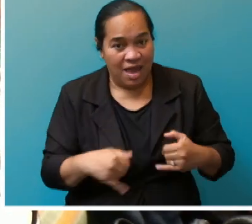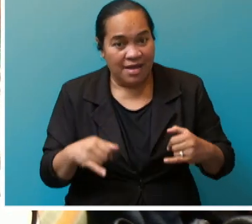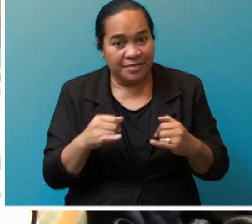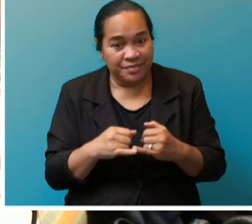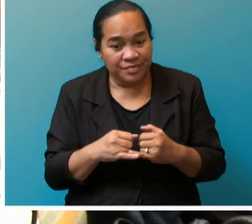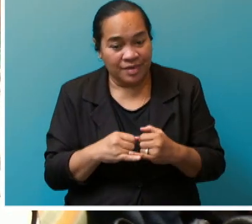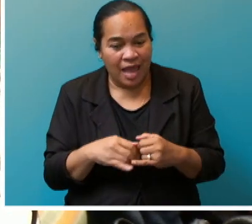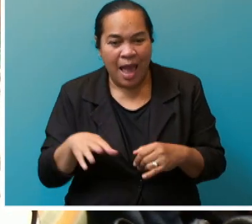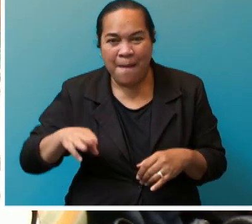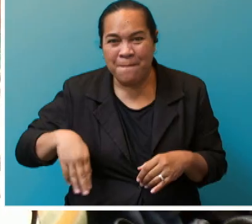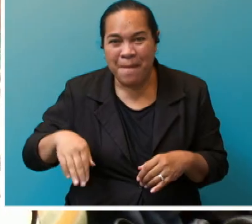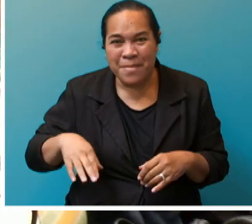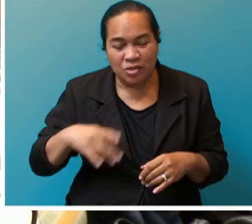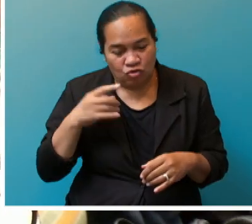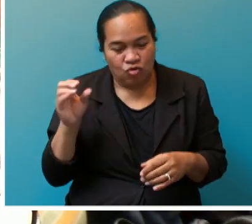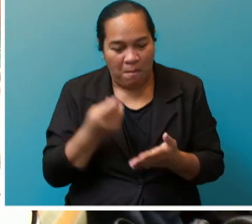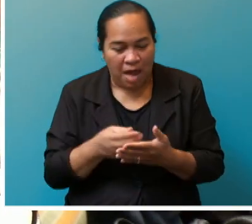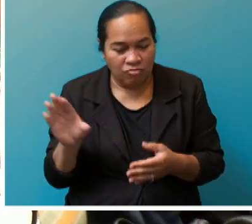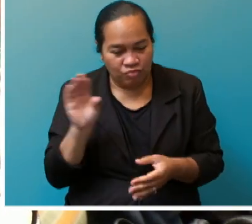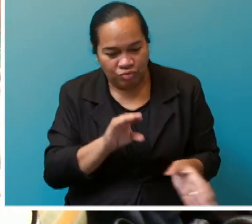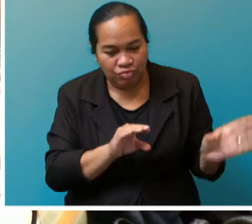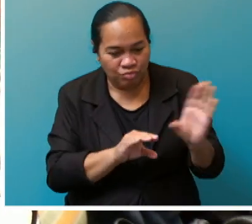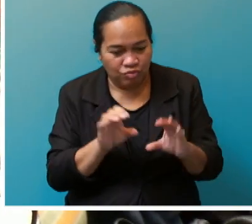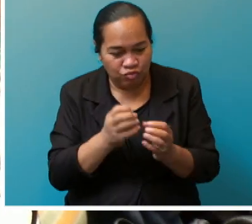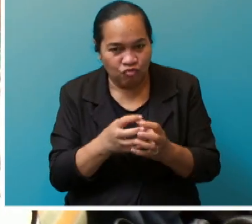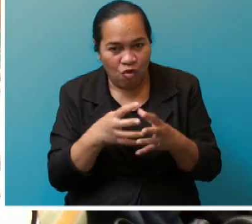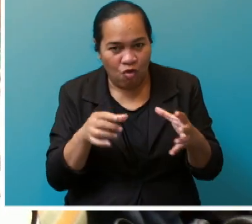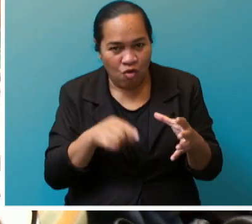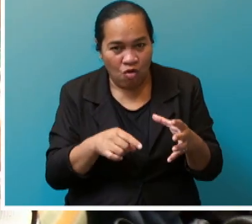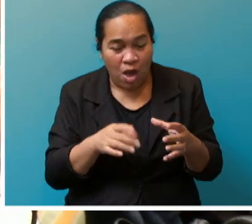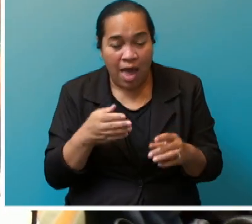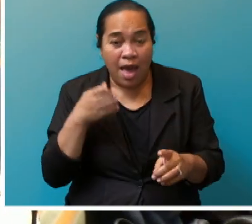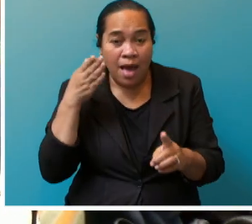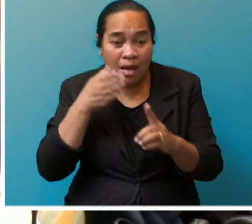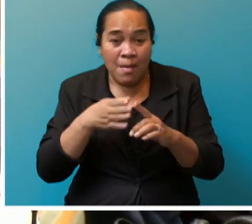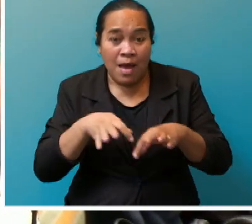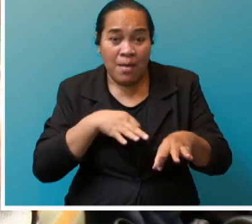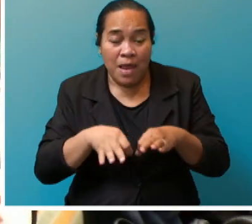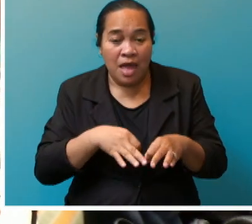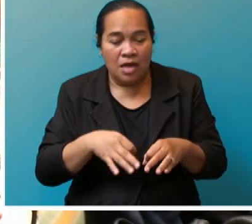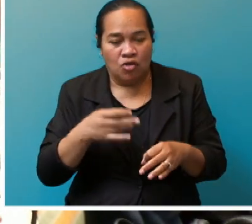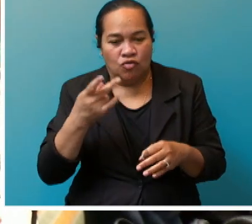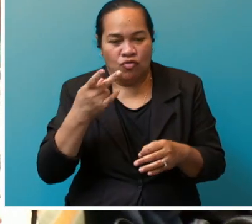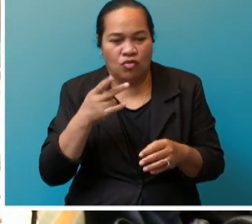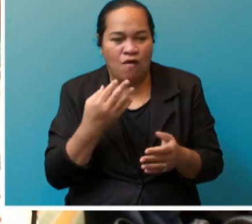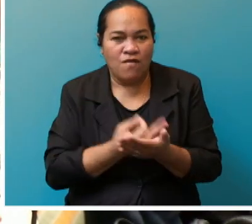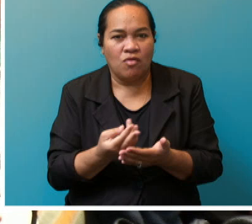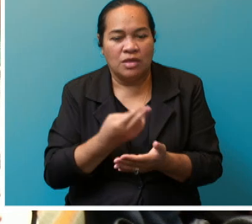foreign members. The aim is to raise $500 million USD by 2026 and move towards a